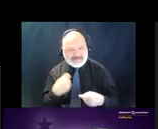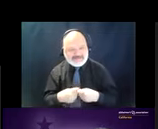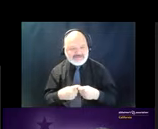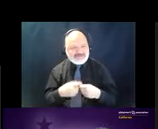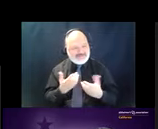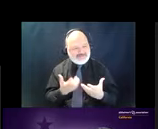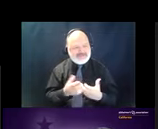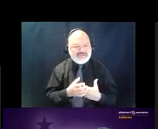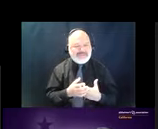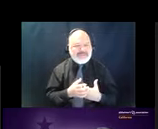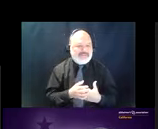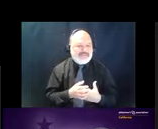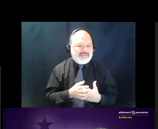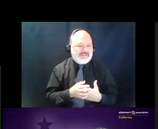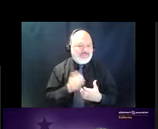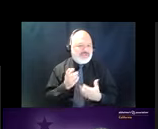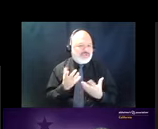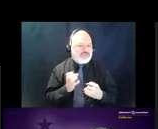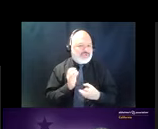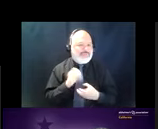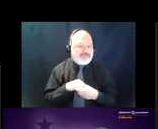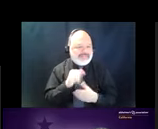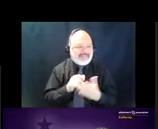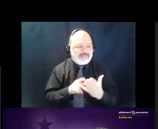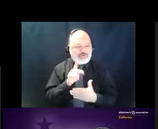that we need now to begin to implement programs. Next one.